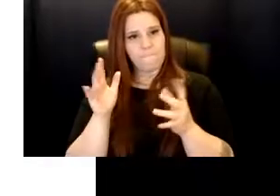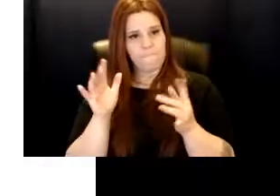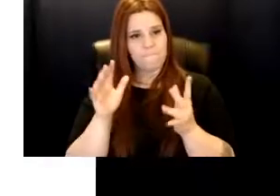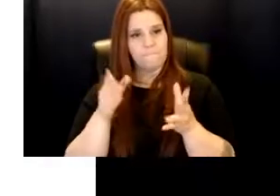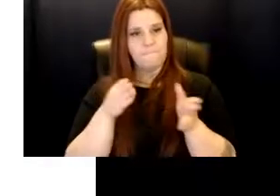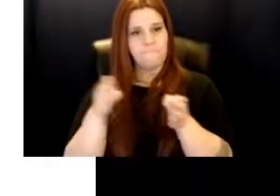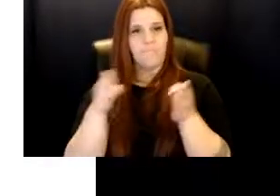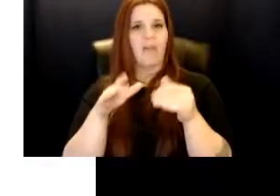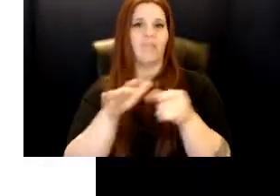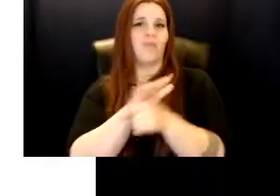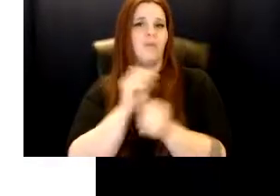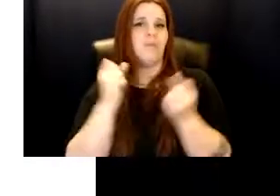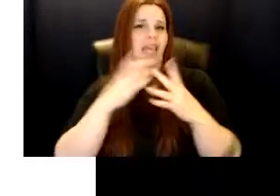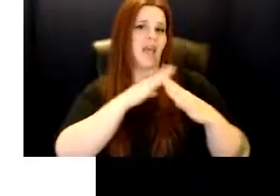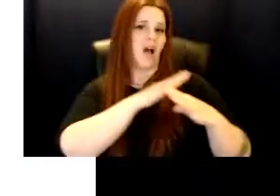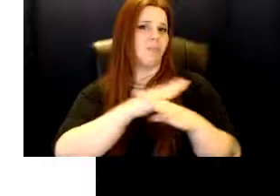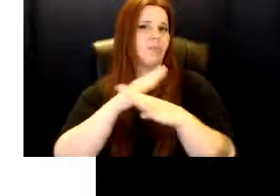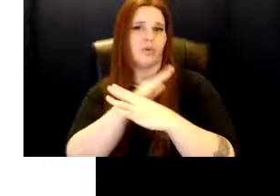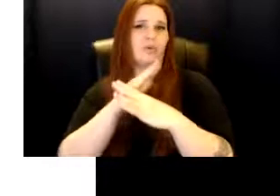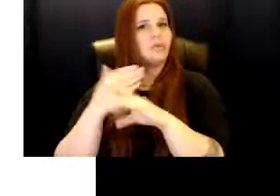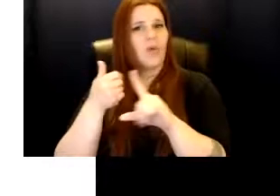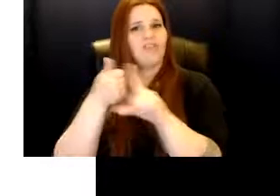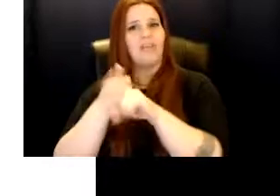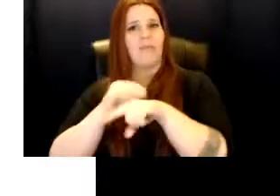path filled with many obstacles to have an impact on this.